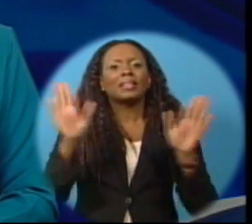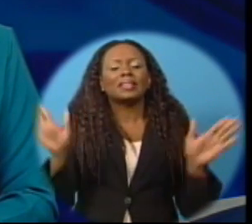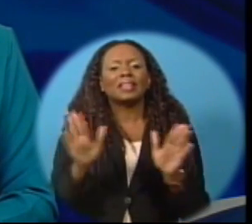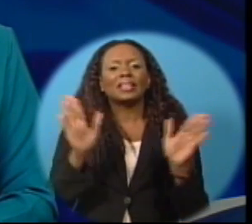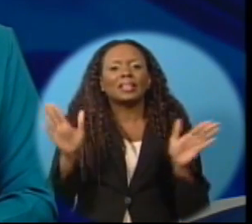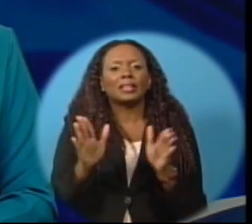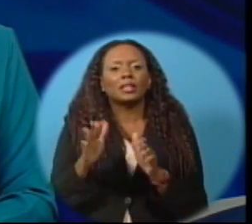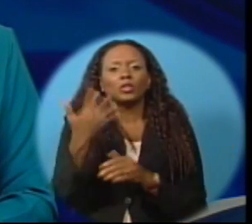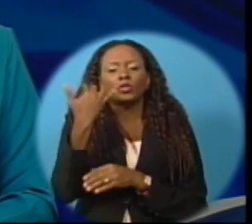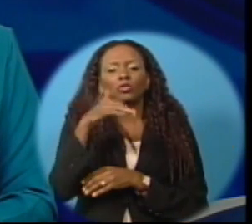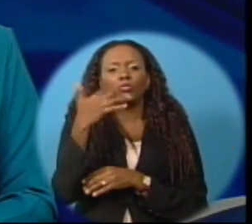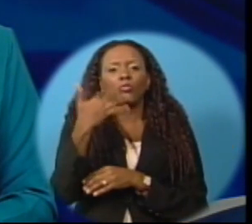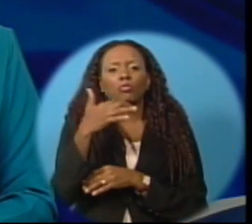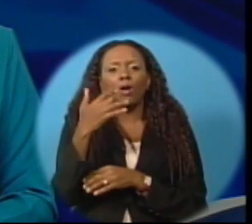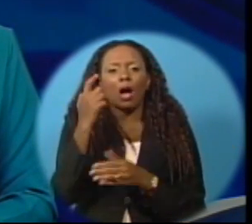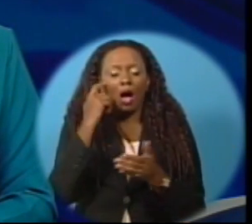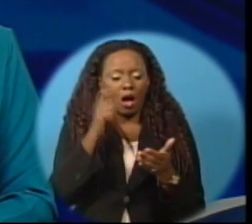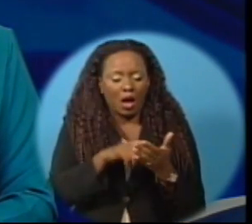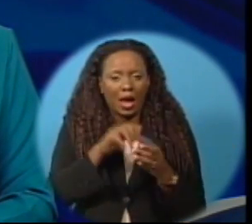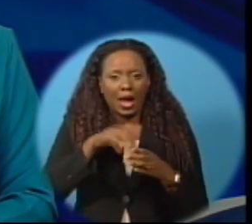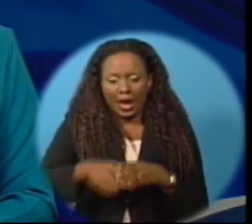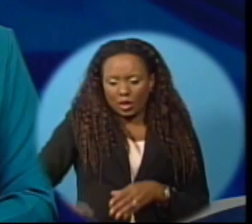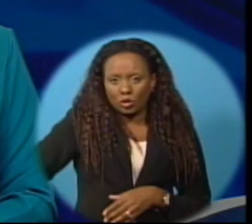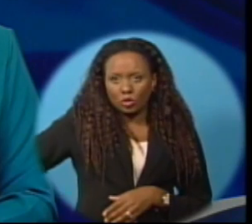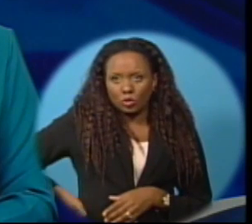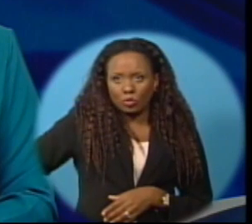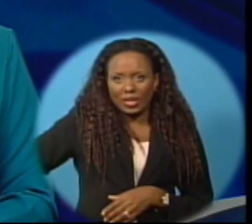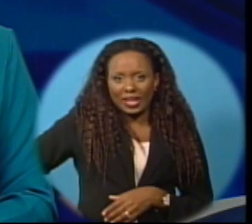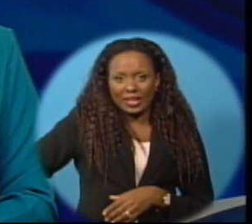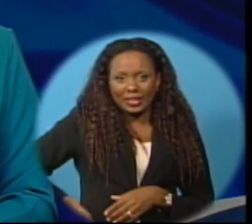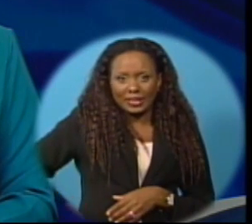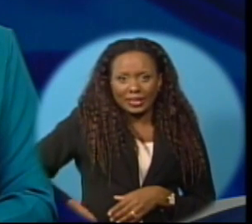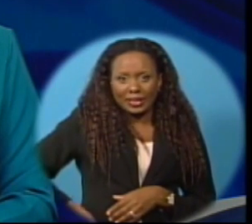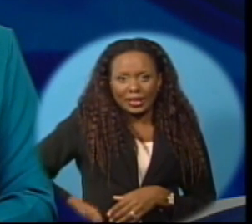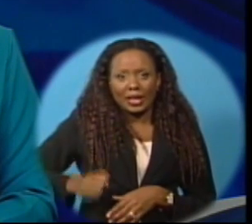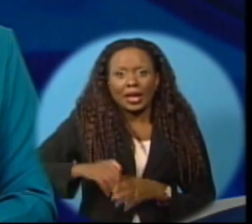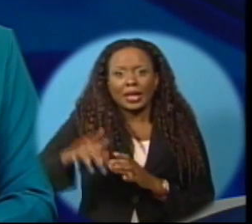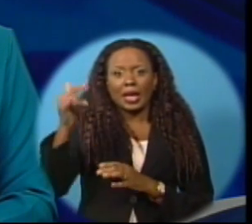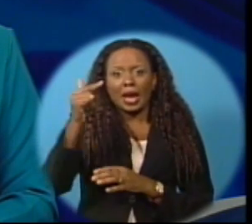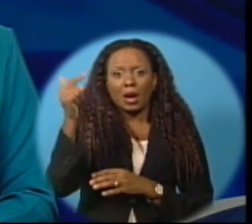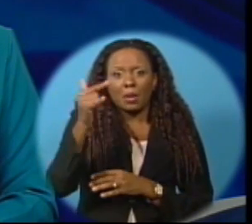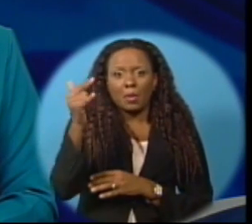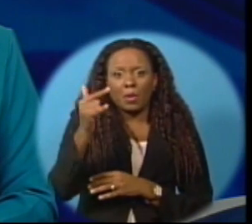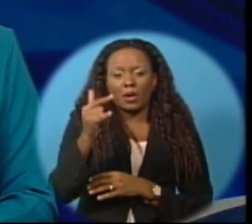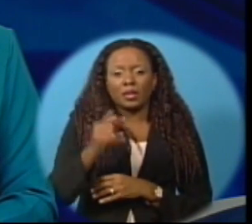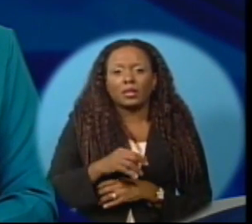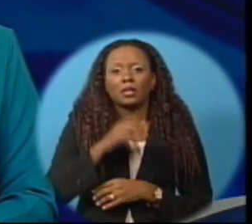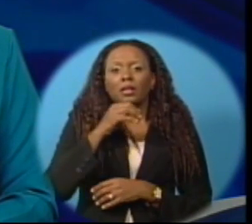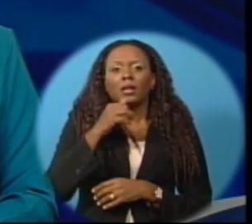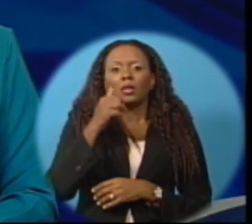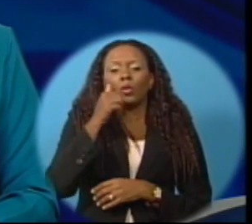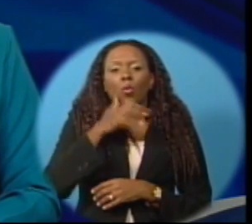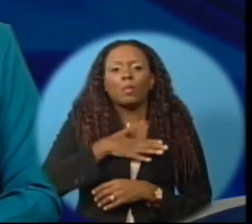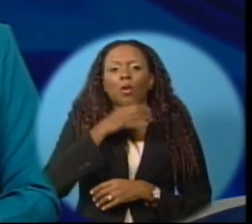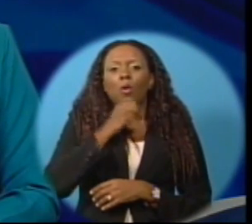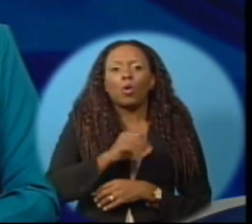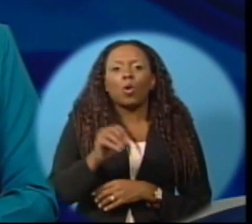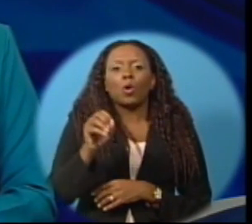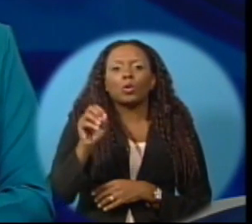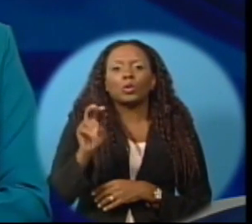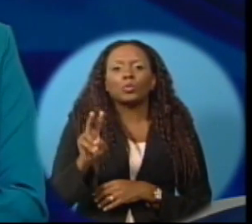cannabis was reportedly discovered in her suitcase at the George F.L. Charles Airport, Vigie, Castries.